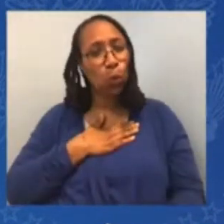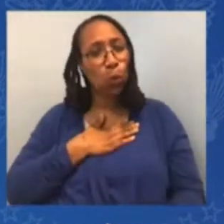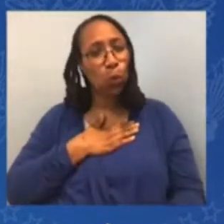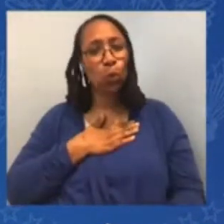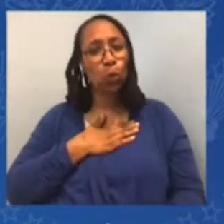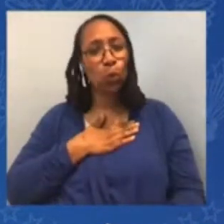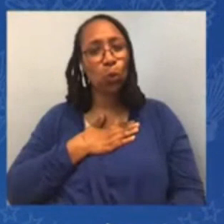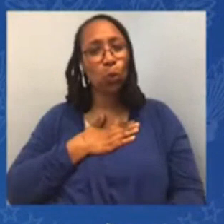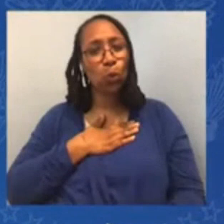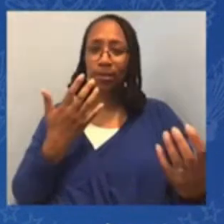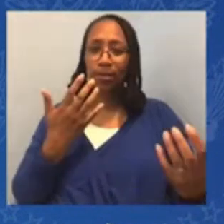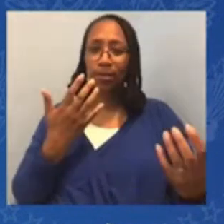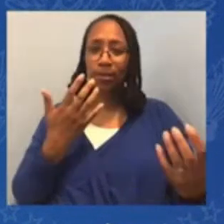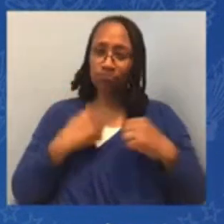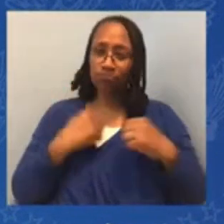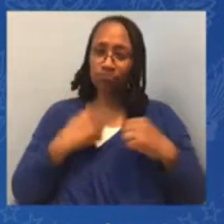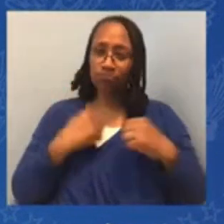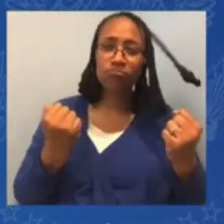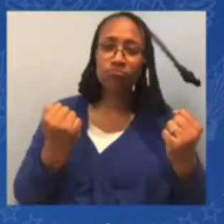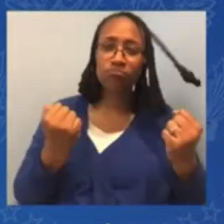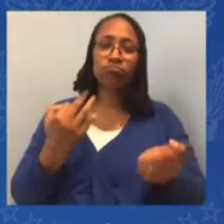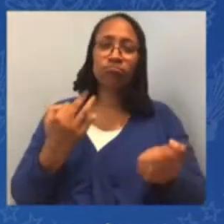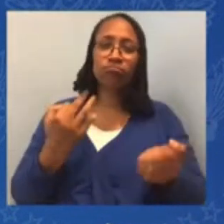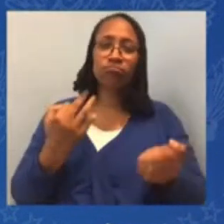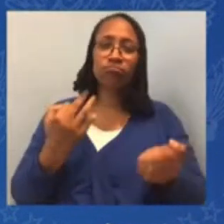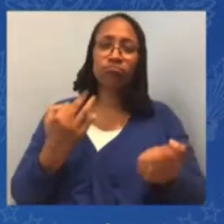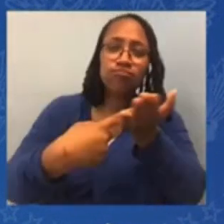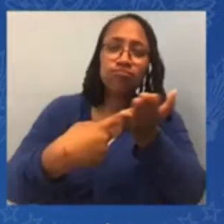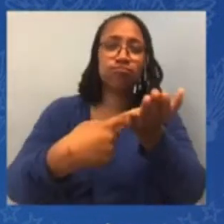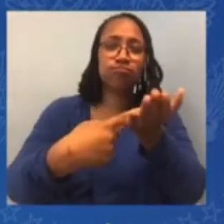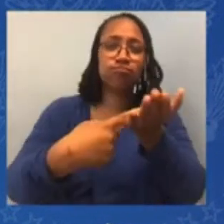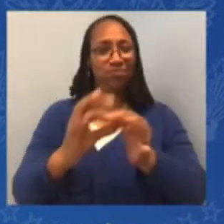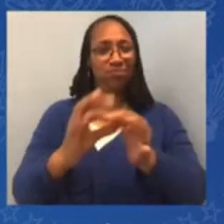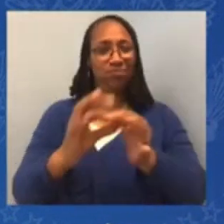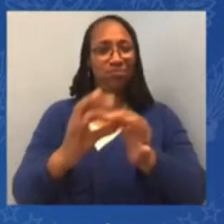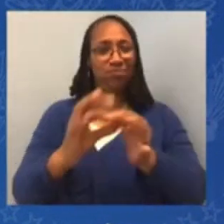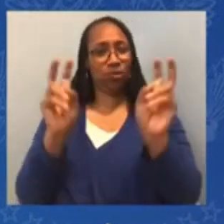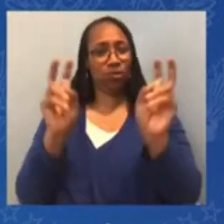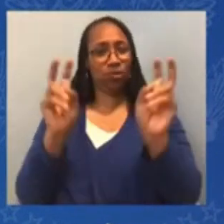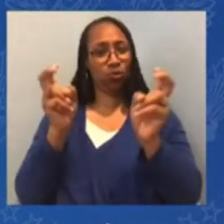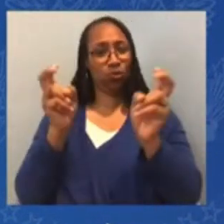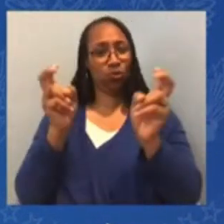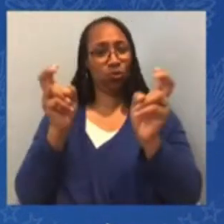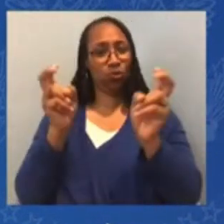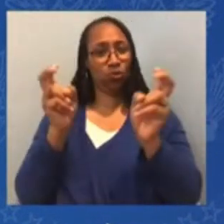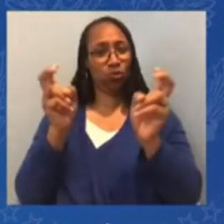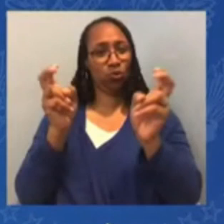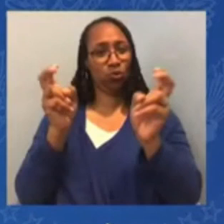connection to many people in this room who have lost loved ones to this